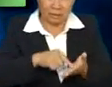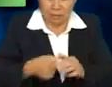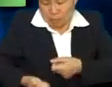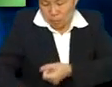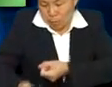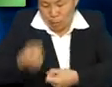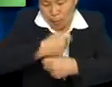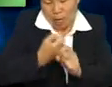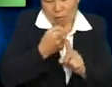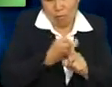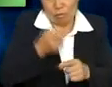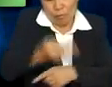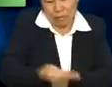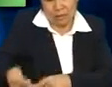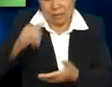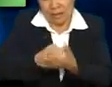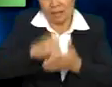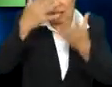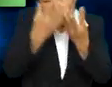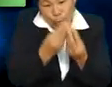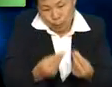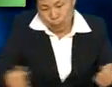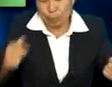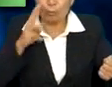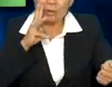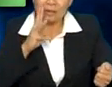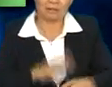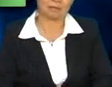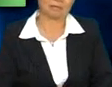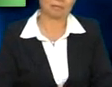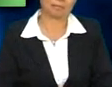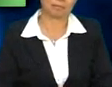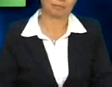This mop is made from material that can absorb water.